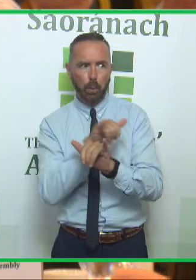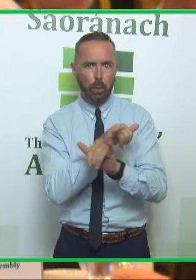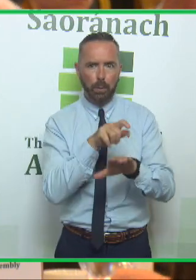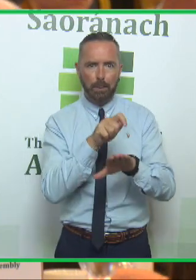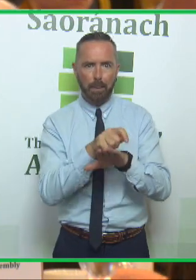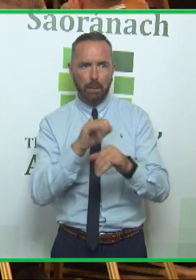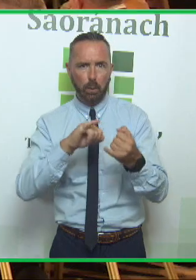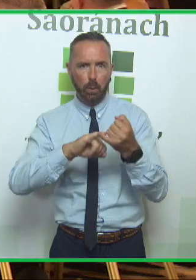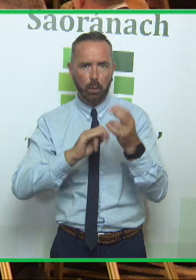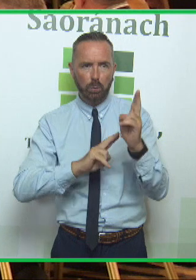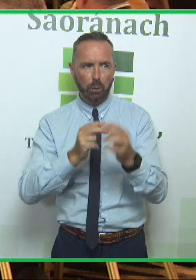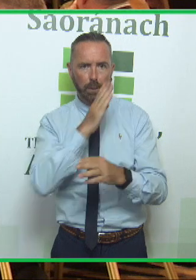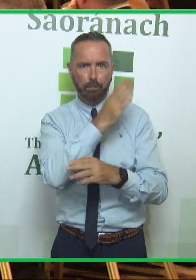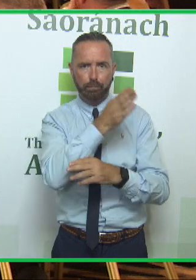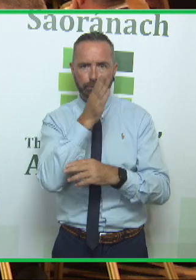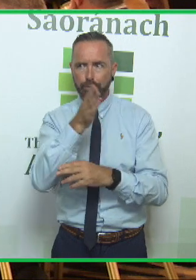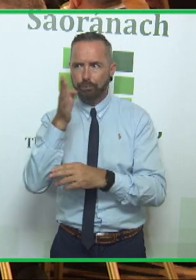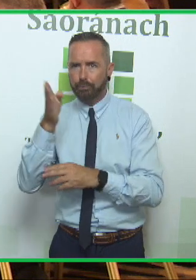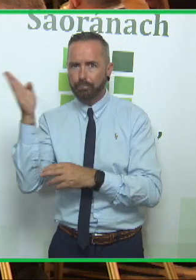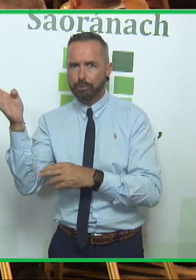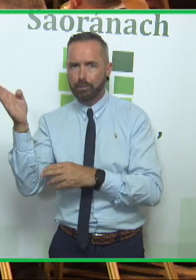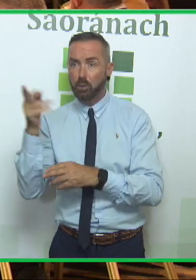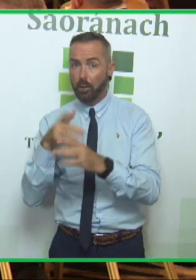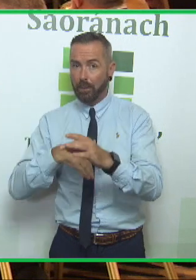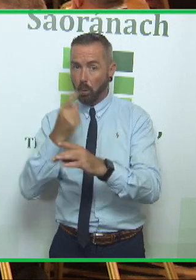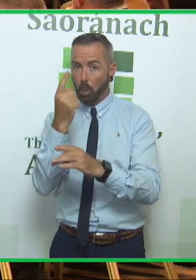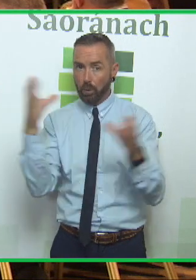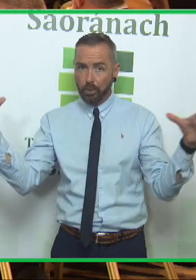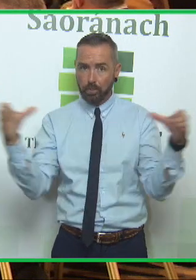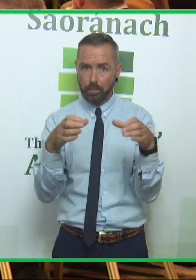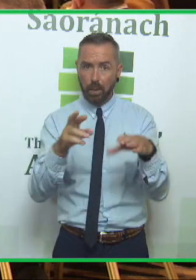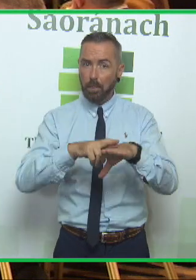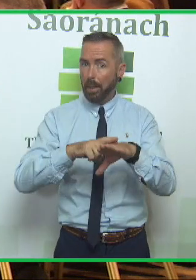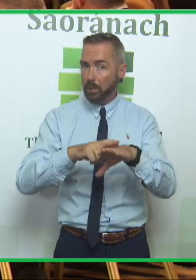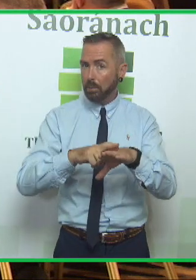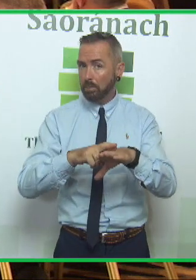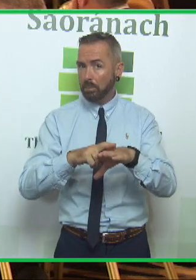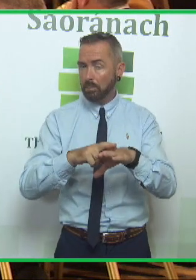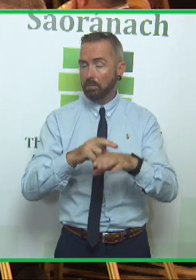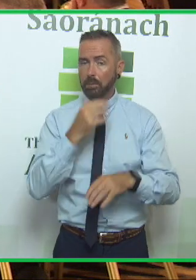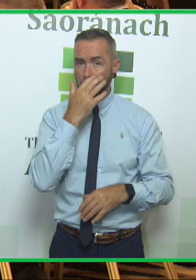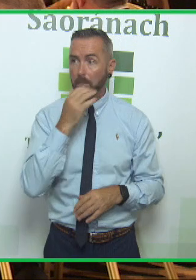idea? Thank you. I'll go to table number 8 and then I'll be back to number 2.